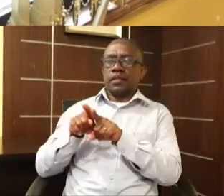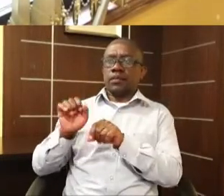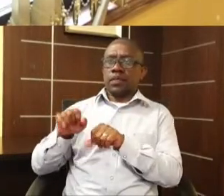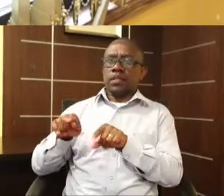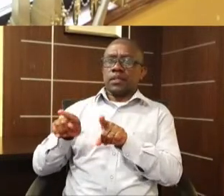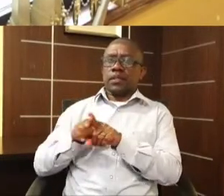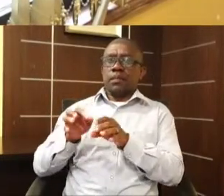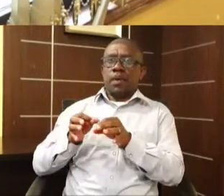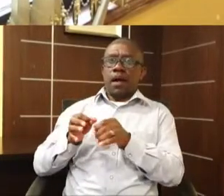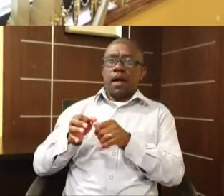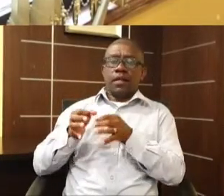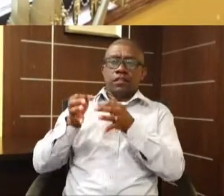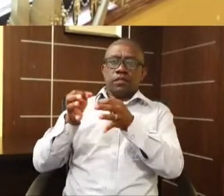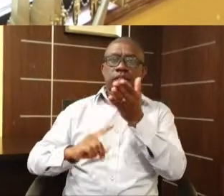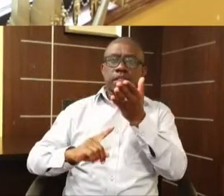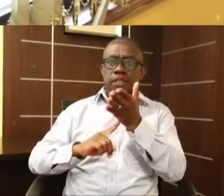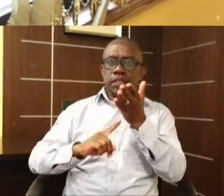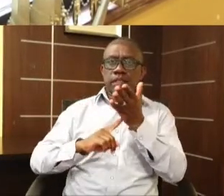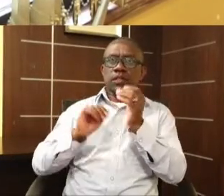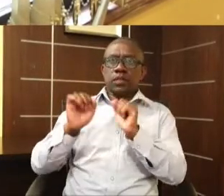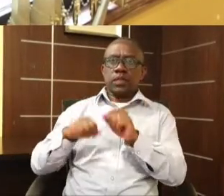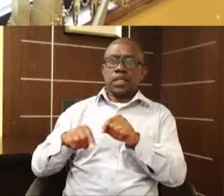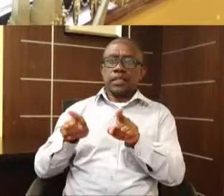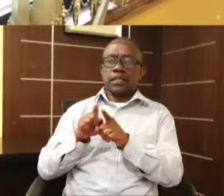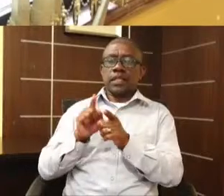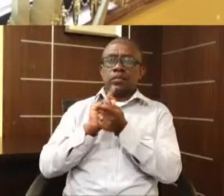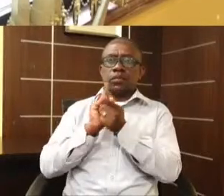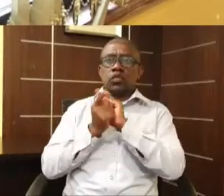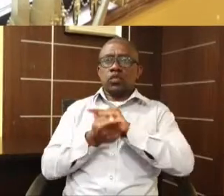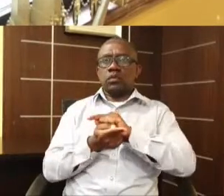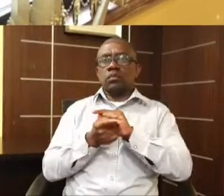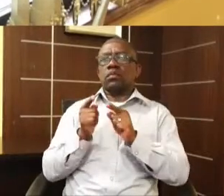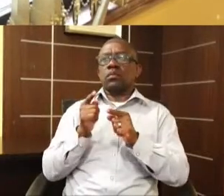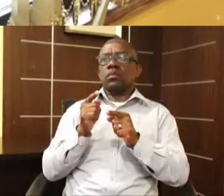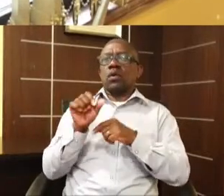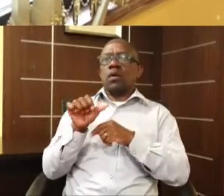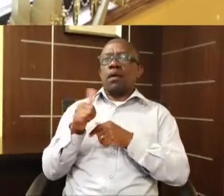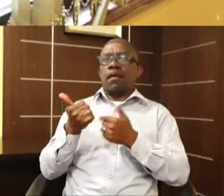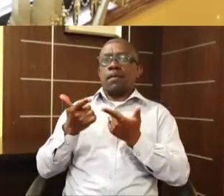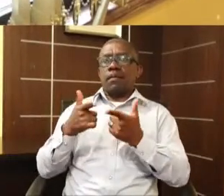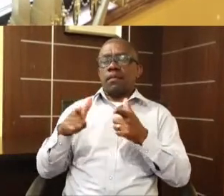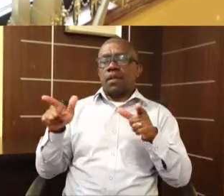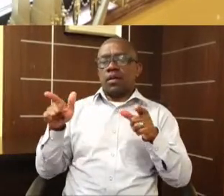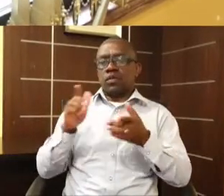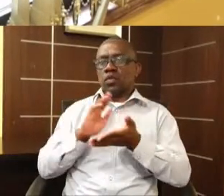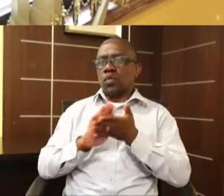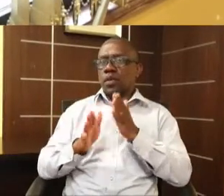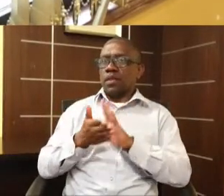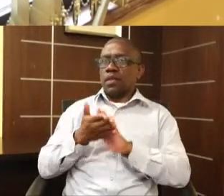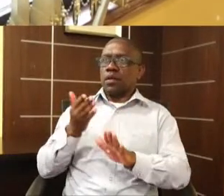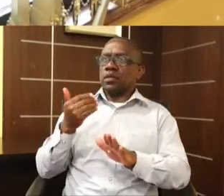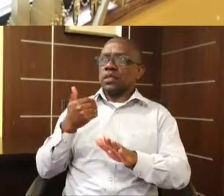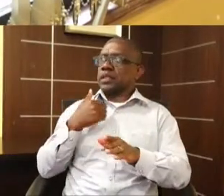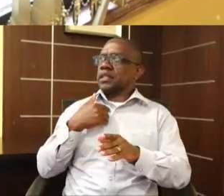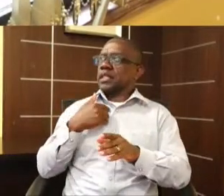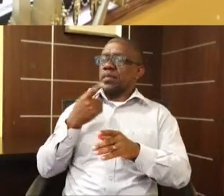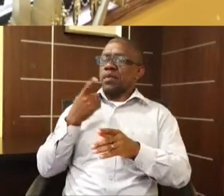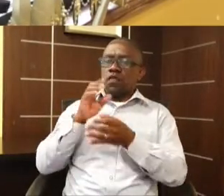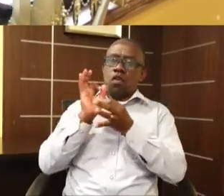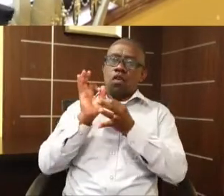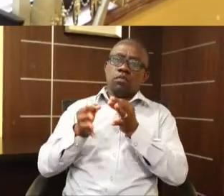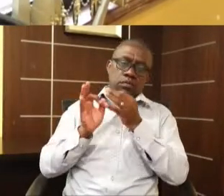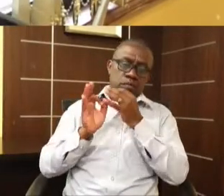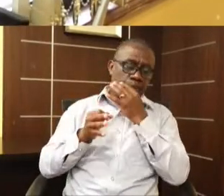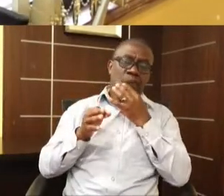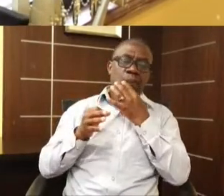advancement of technology, we'll be able to switch to other languages without the heavy investment of translation.